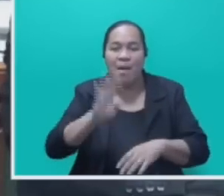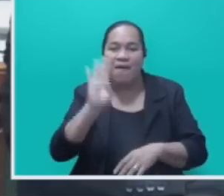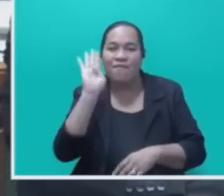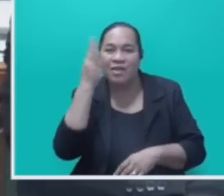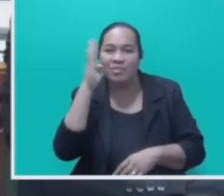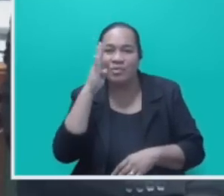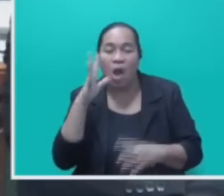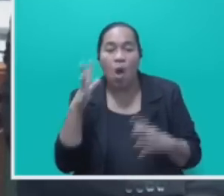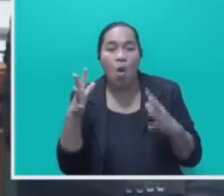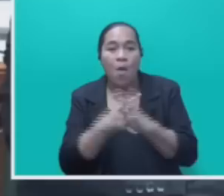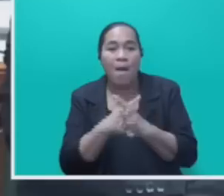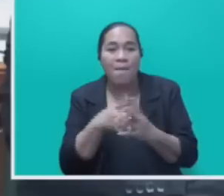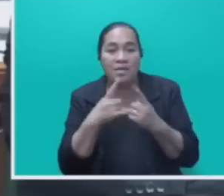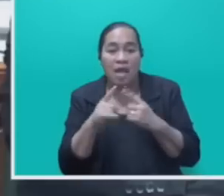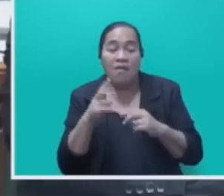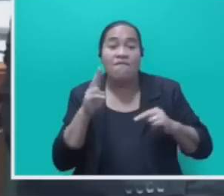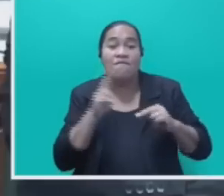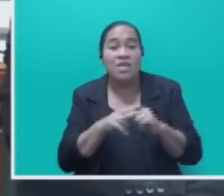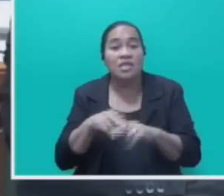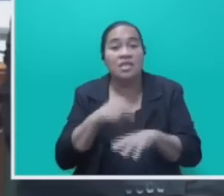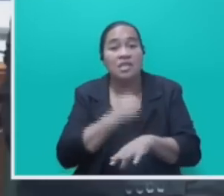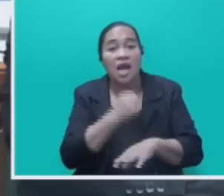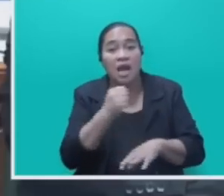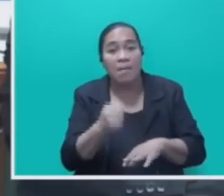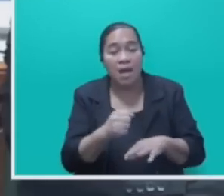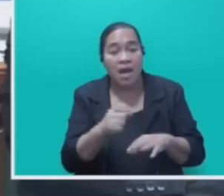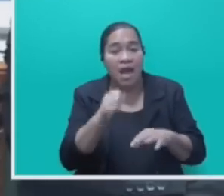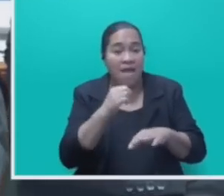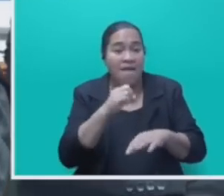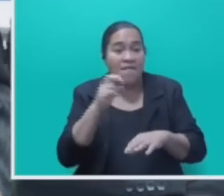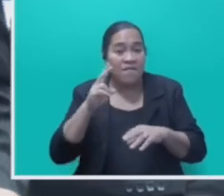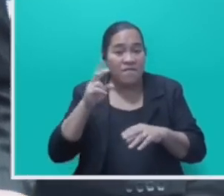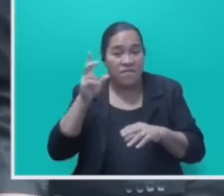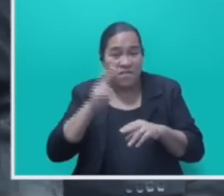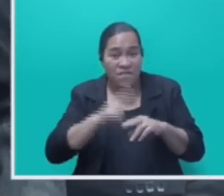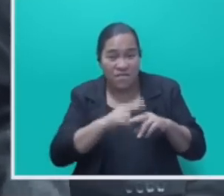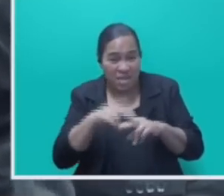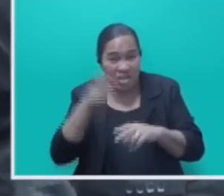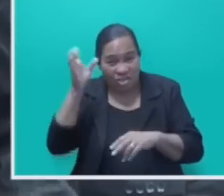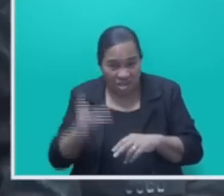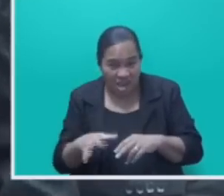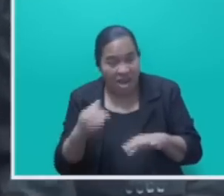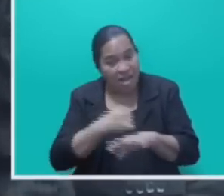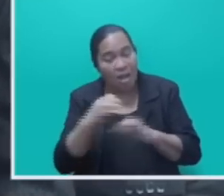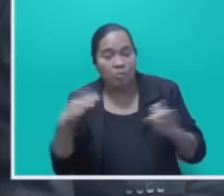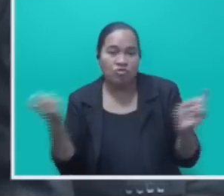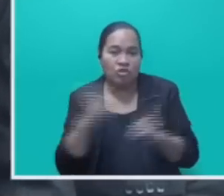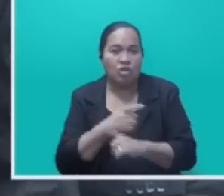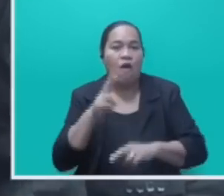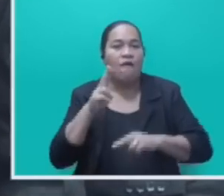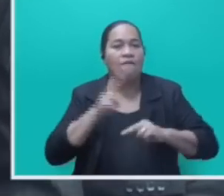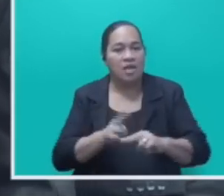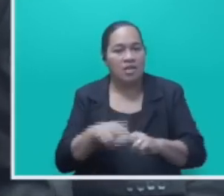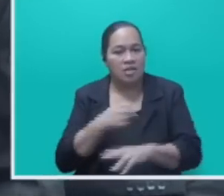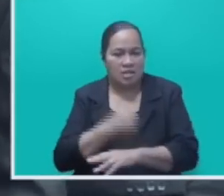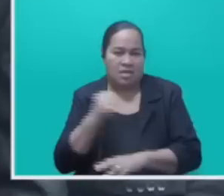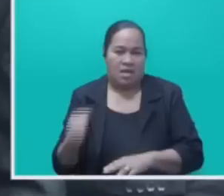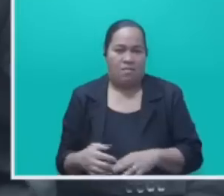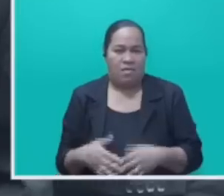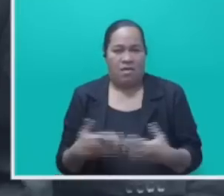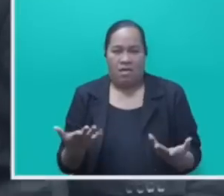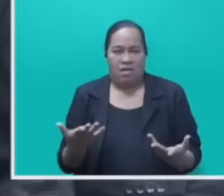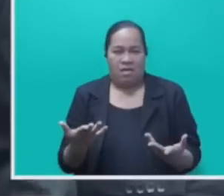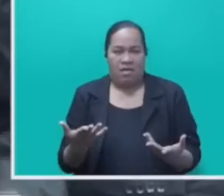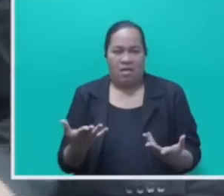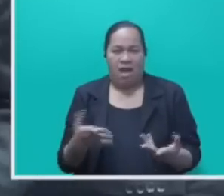web page from Fijian government to Fiji government. That is how ridiculous it has become. It